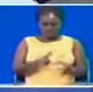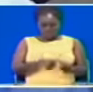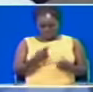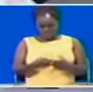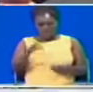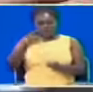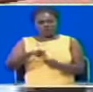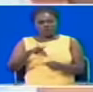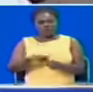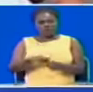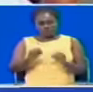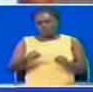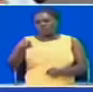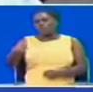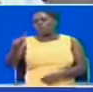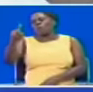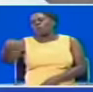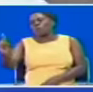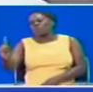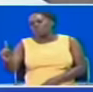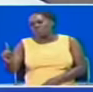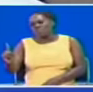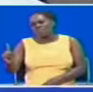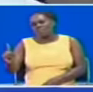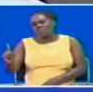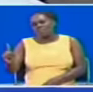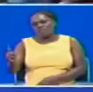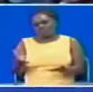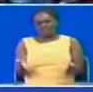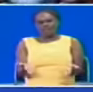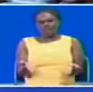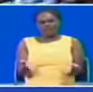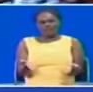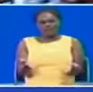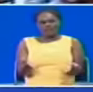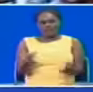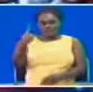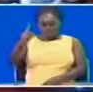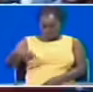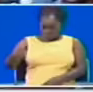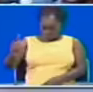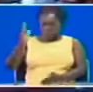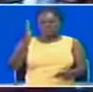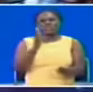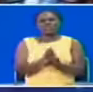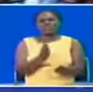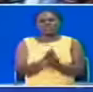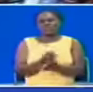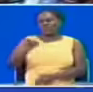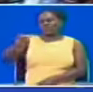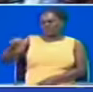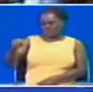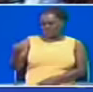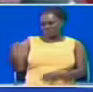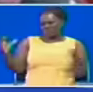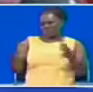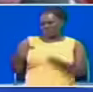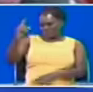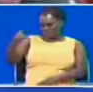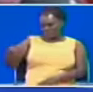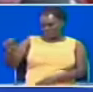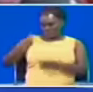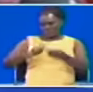vote, they would still win on the floor of the House. And win they did. Members of the Jubilee Party passing